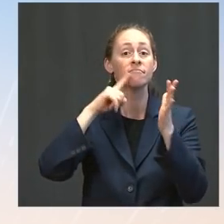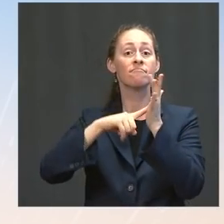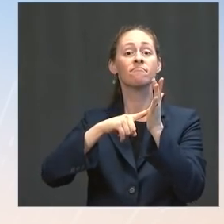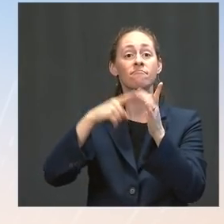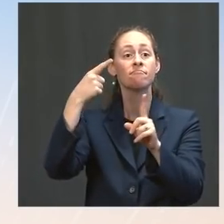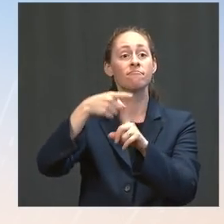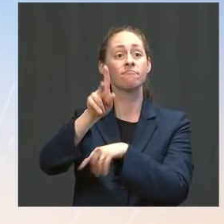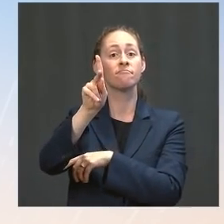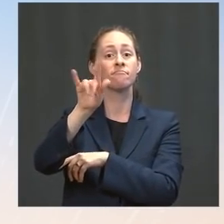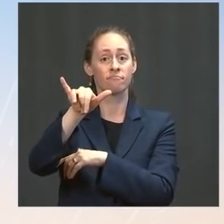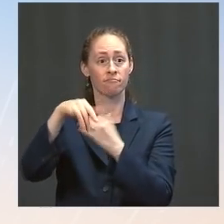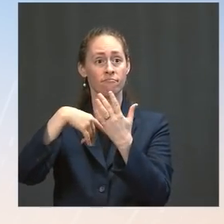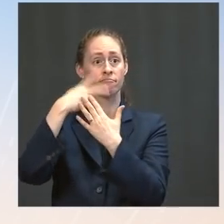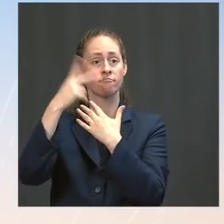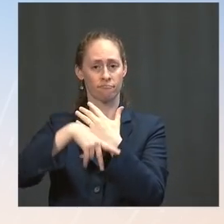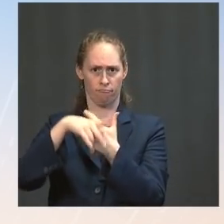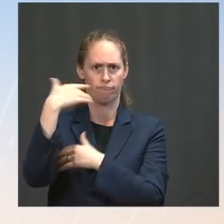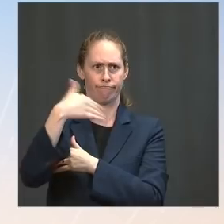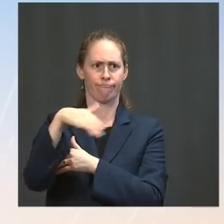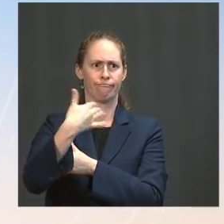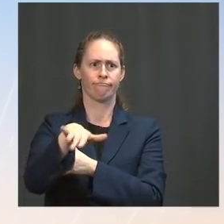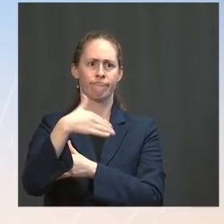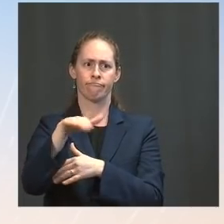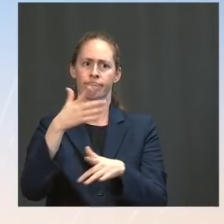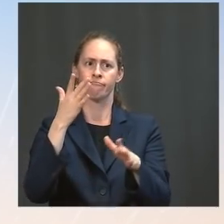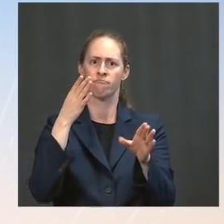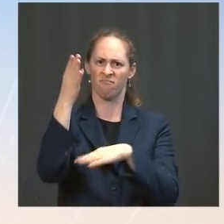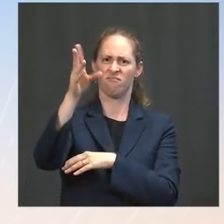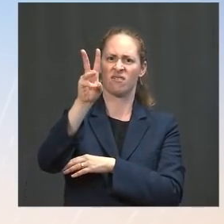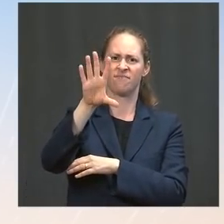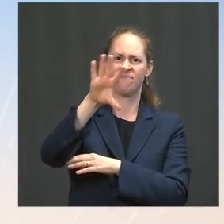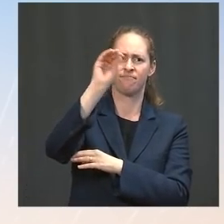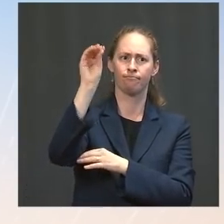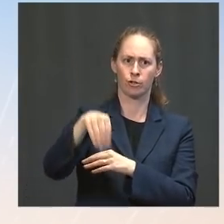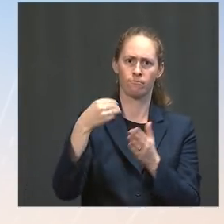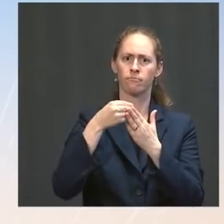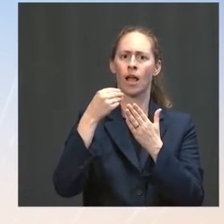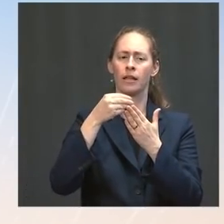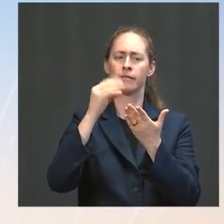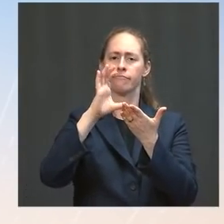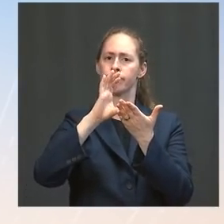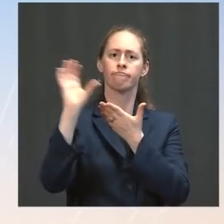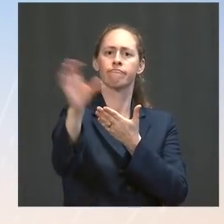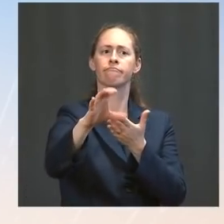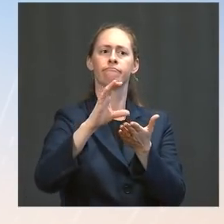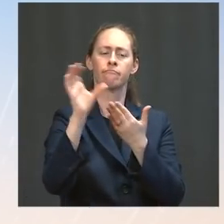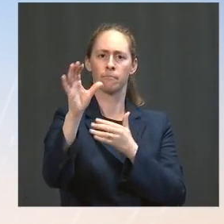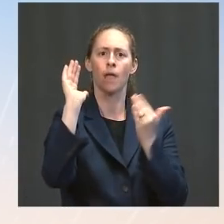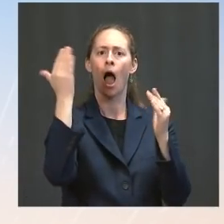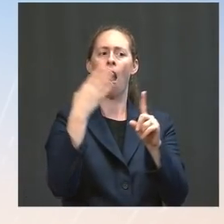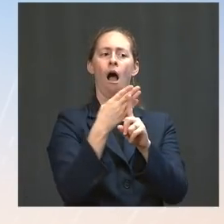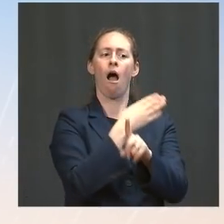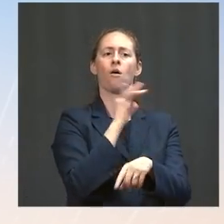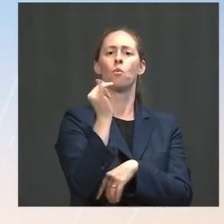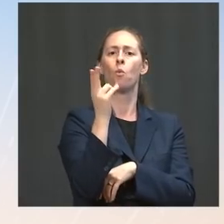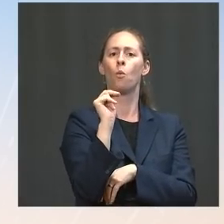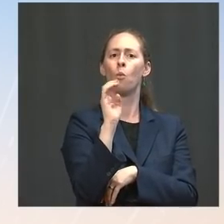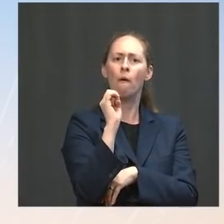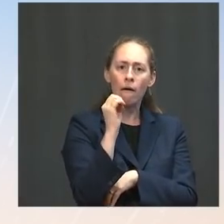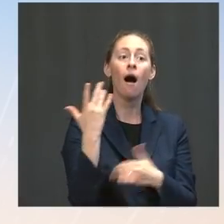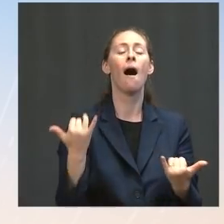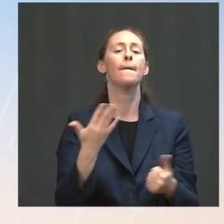2021? And does that mean that the president is working toward honoring his campaign pledge to free everyone in prison for marijuana? I don't